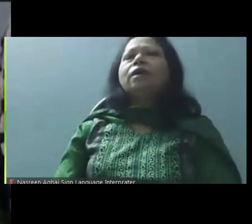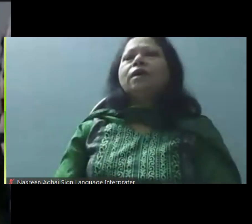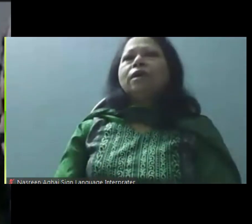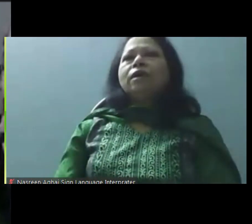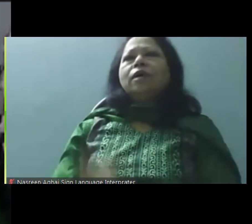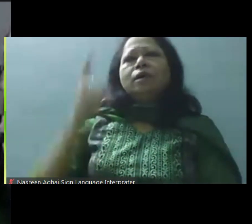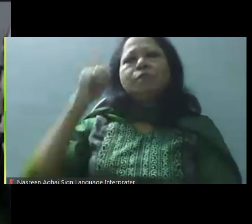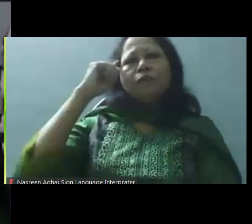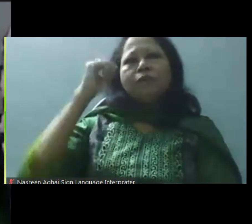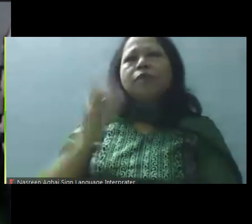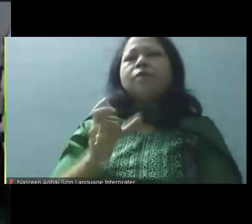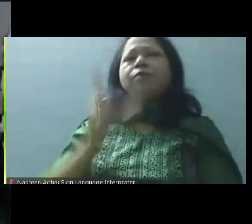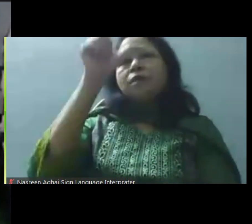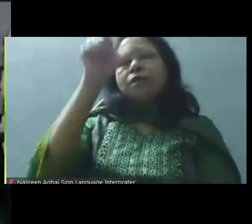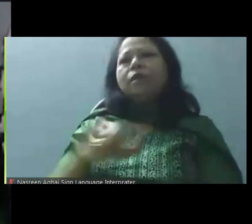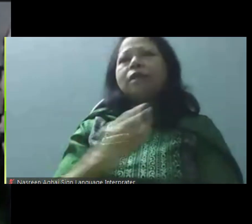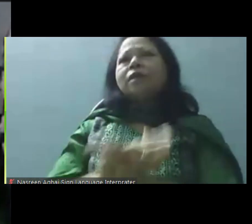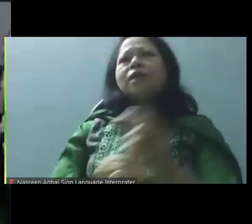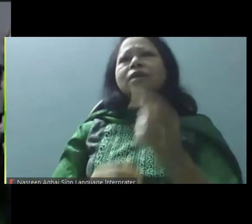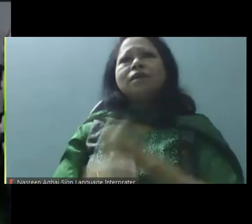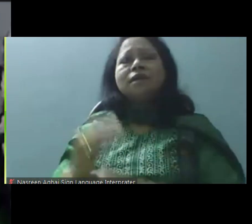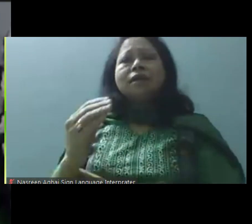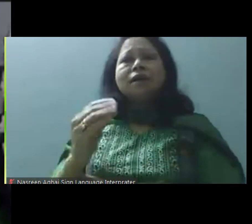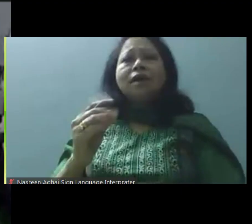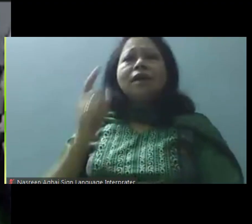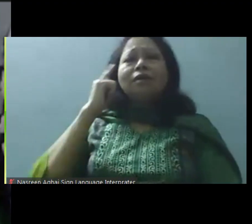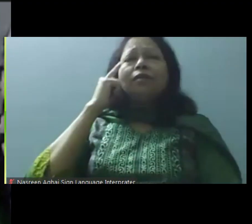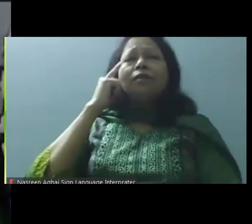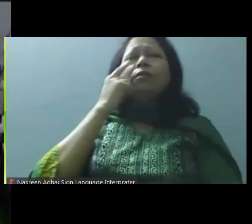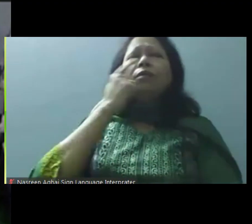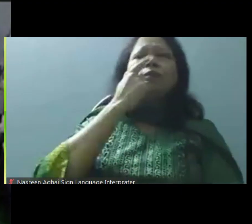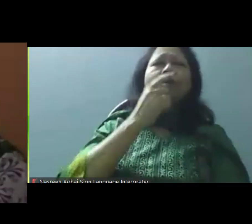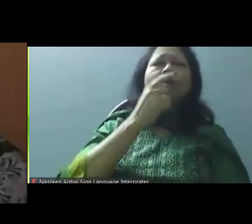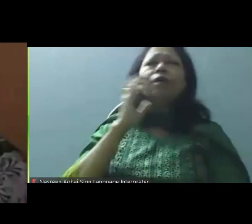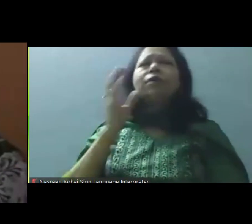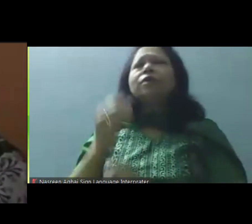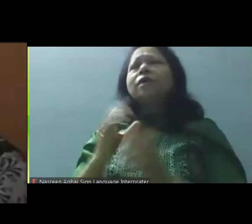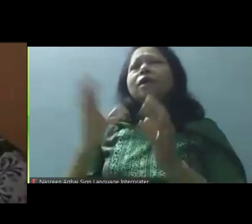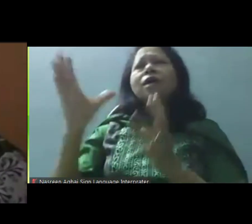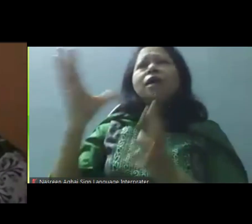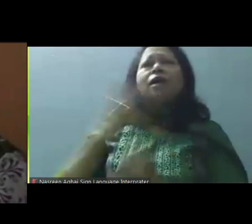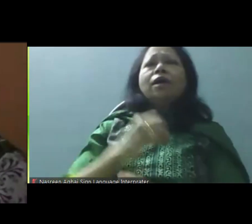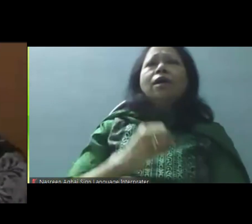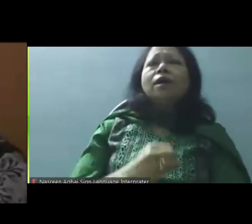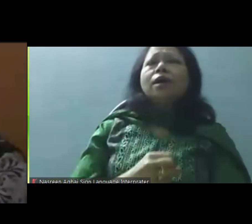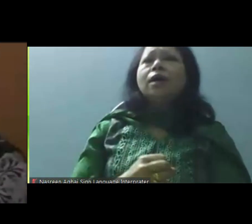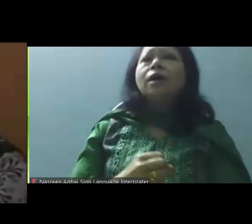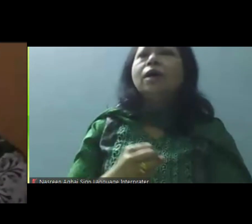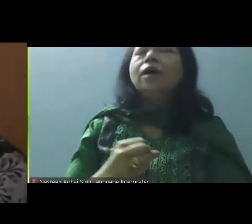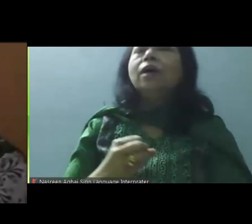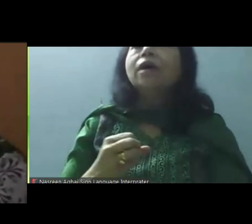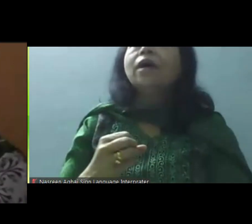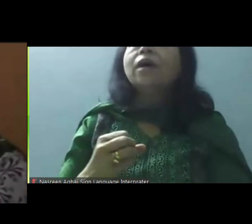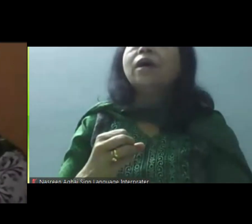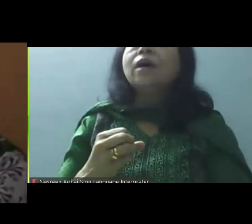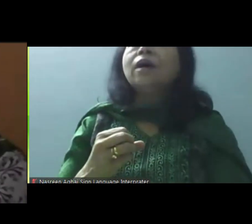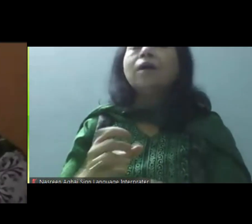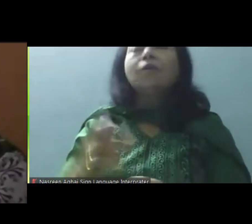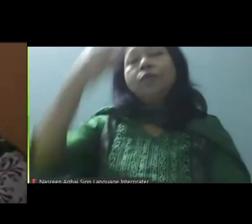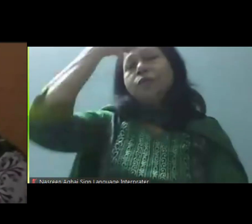the life of disabled persons is whole life of disabled persons is in